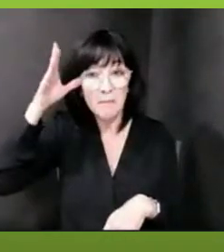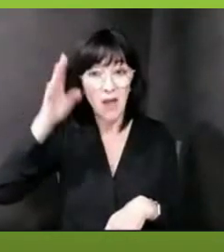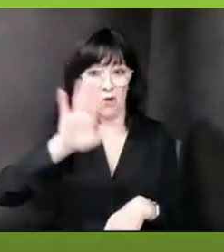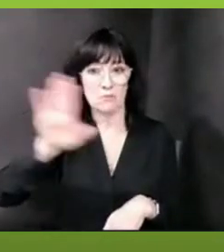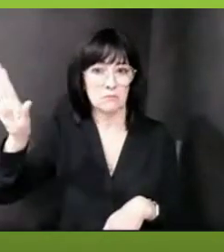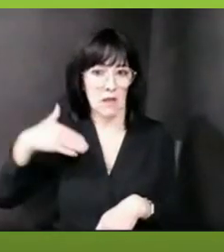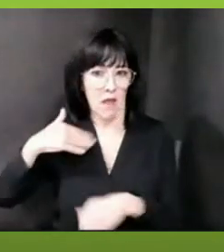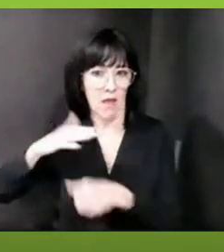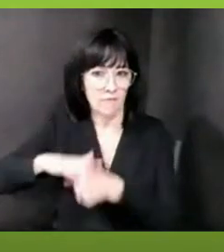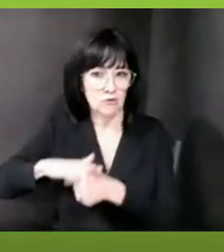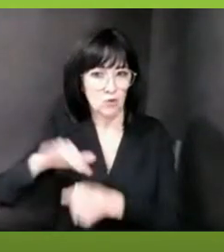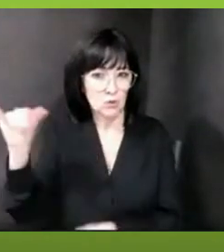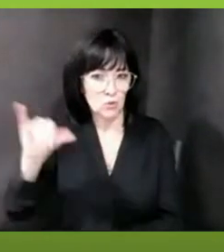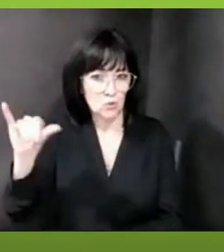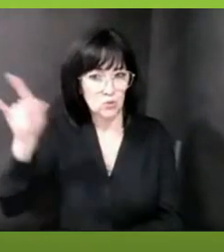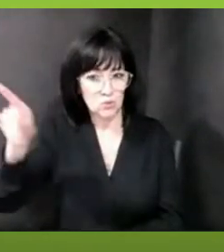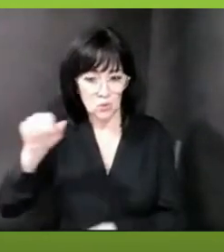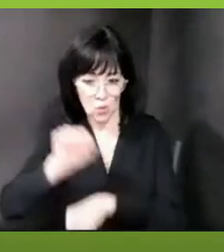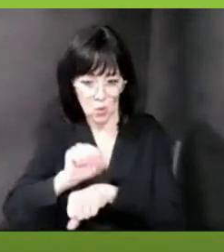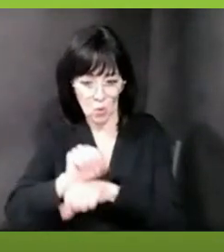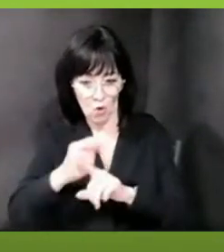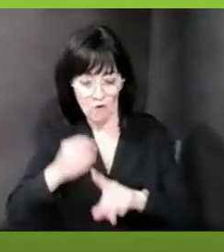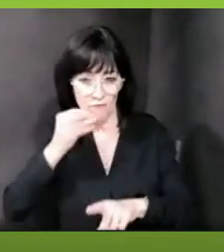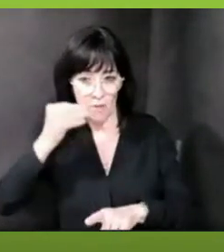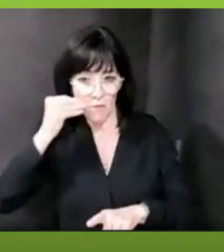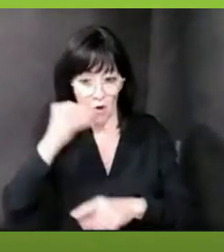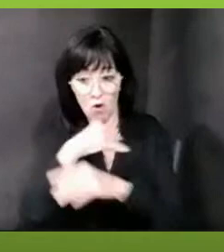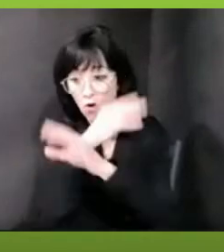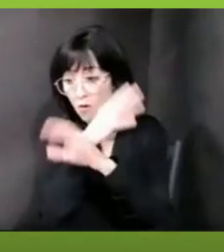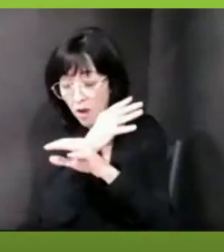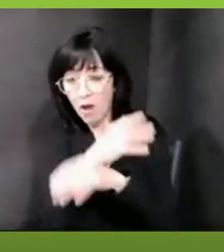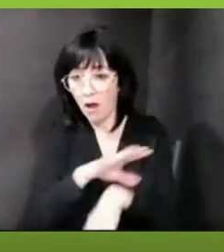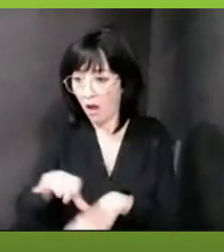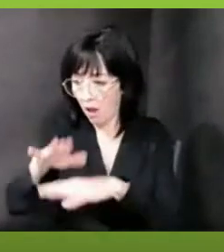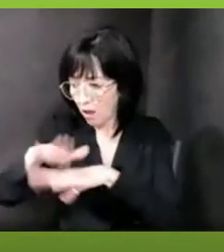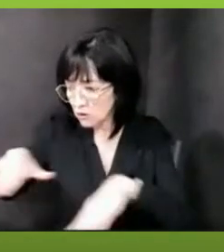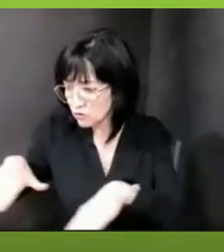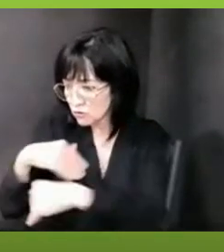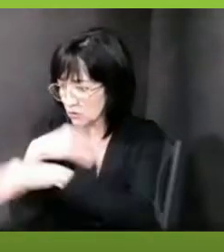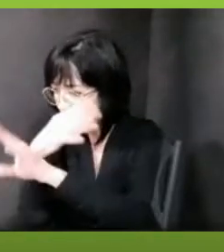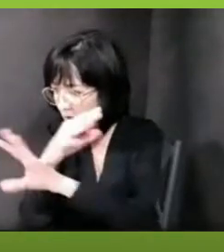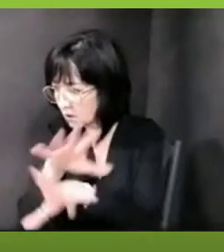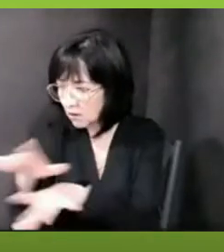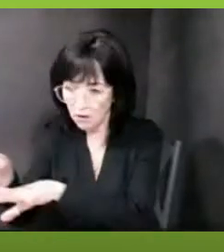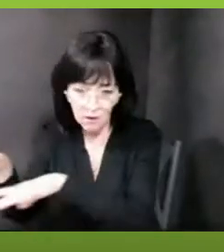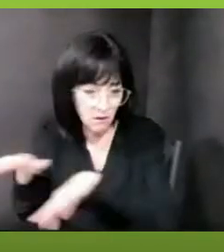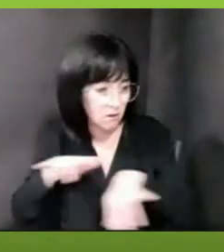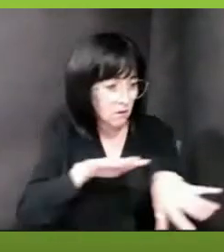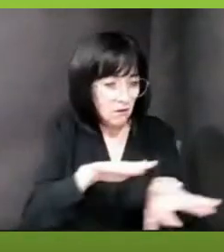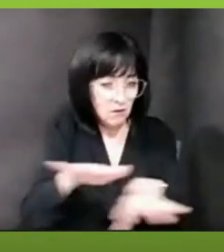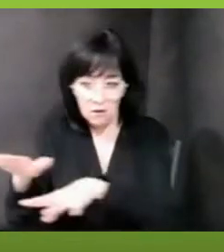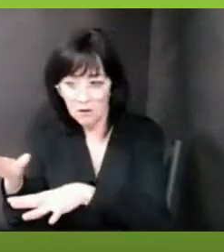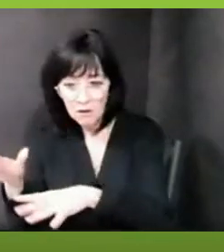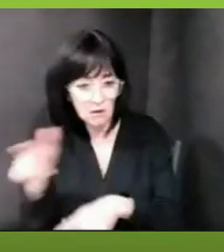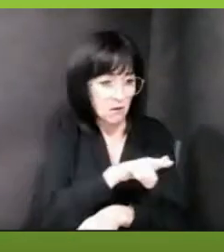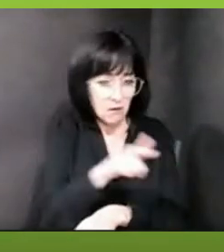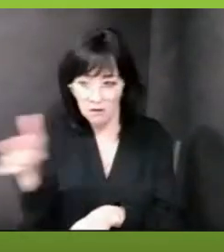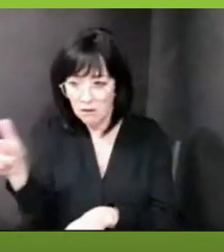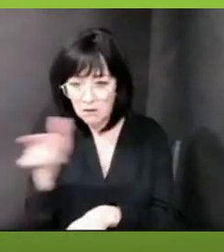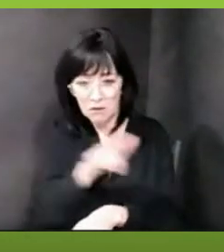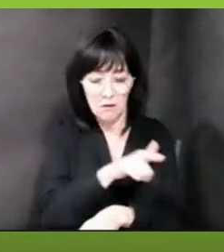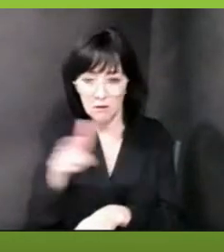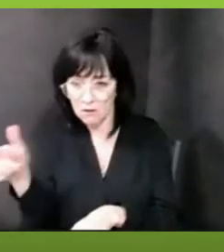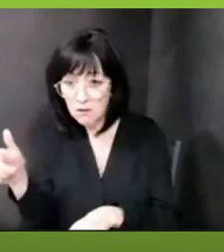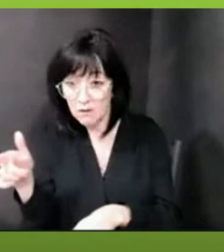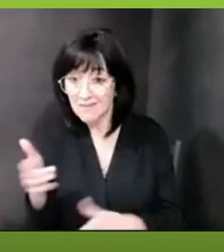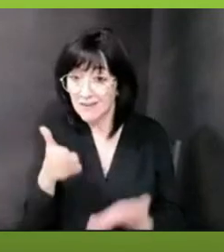stress. They're trying to work from home and do virtual school, and perhaps, deal with other children in the household who might not